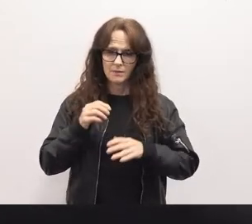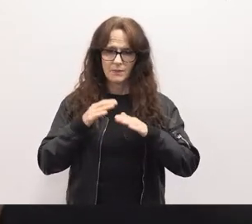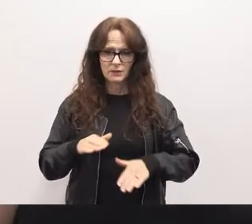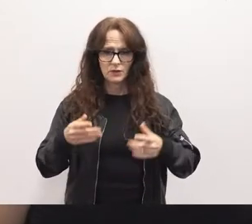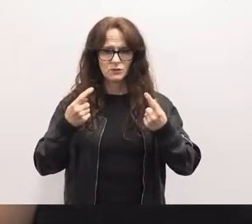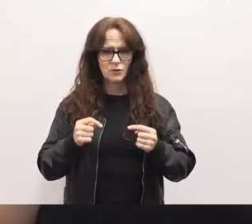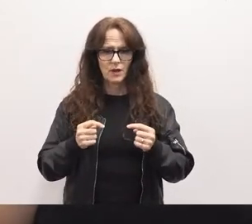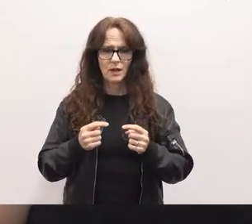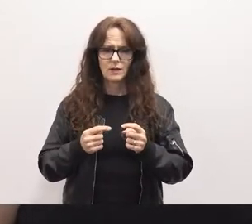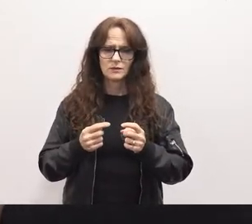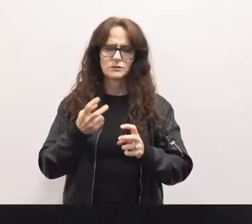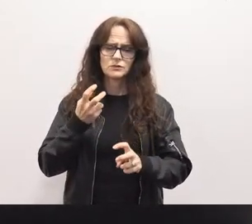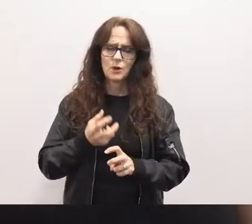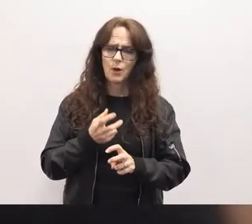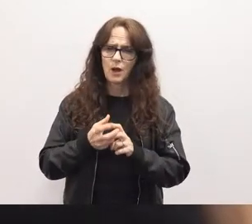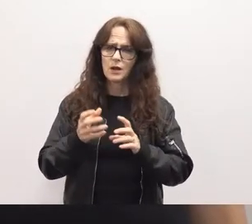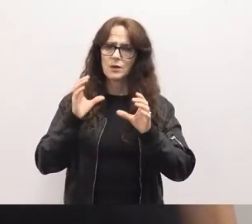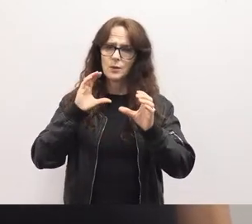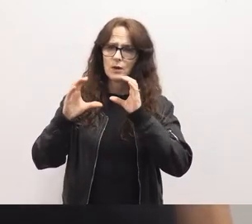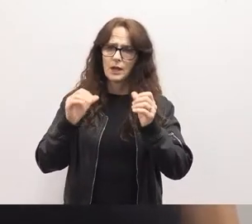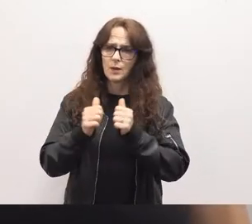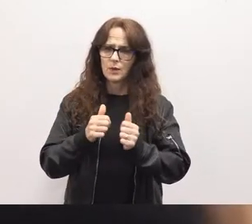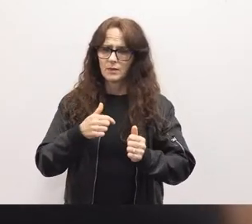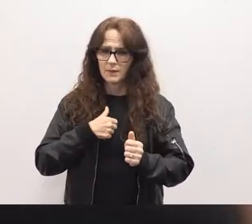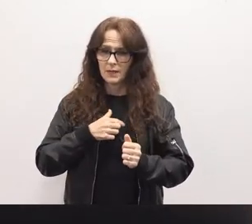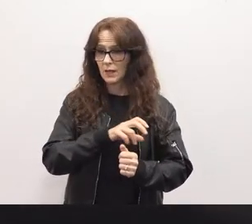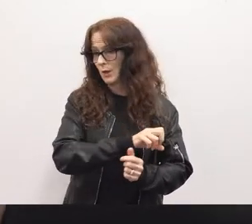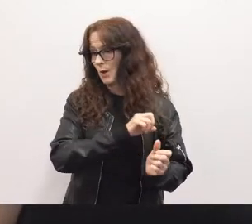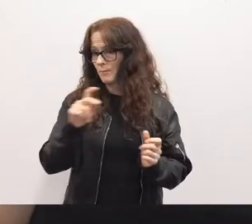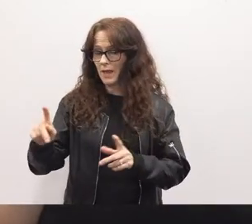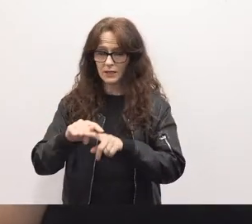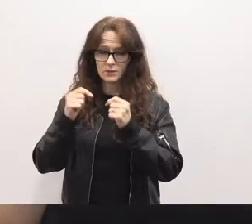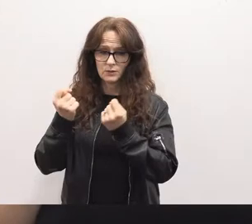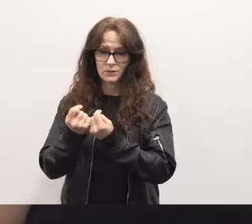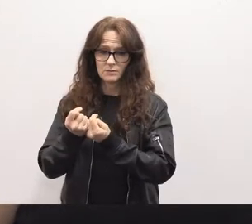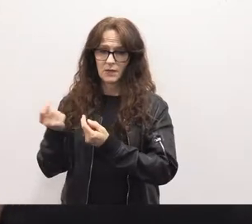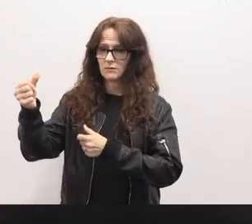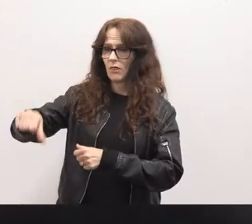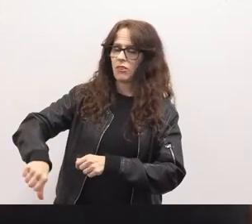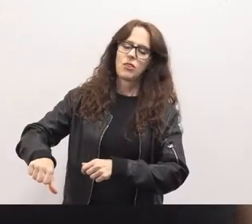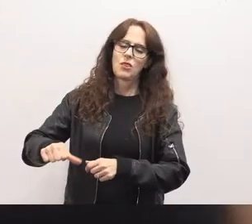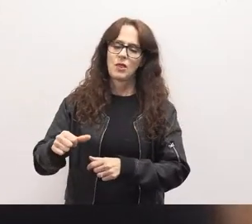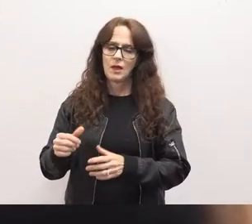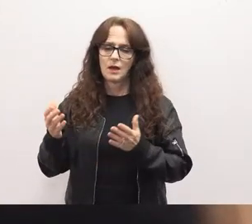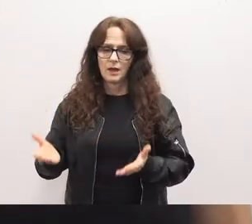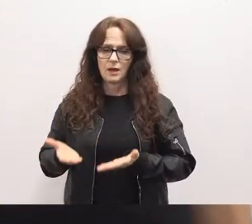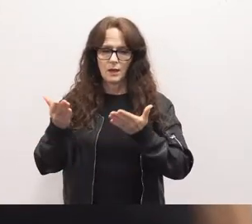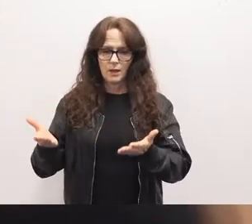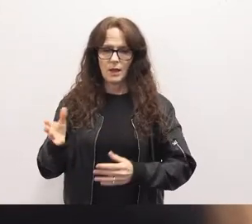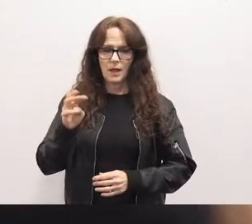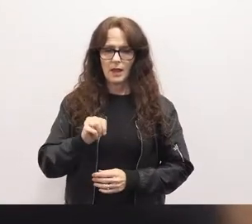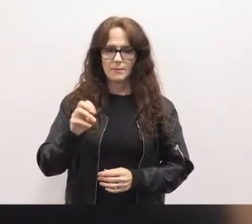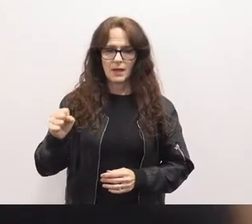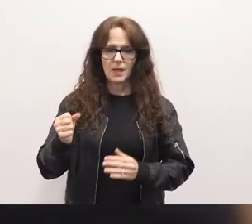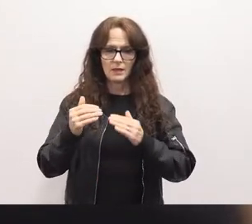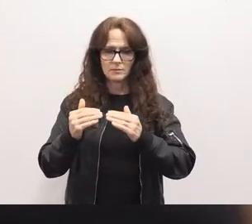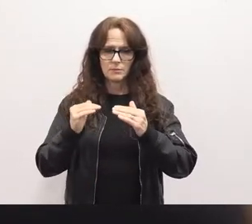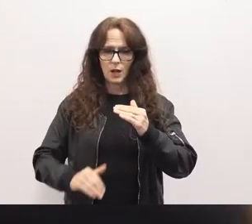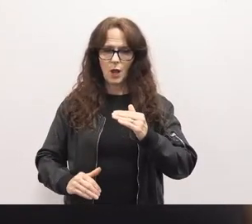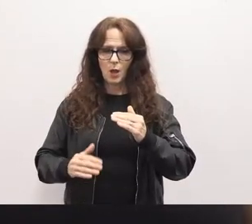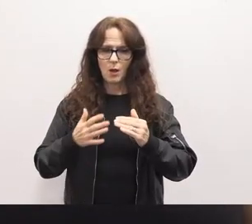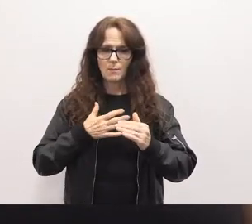so hard to talk to me. Going back to the team, I got shut down by the team and furthermore recommend MS program below my child's